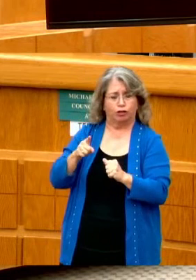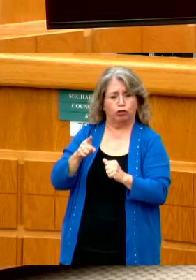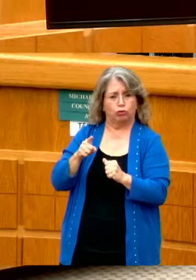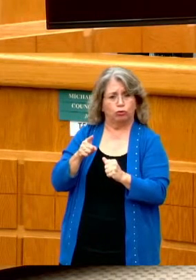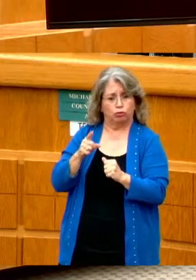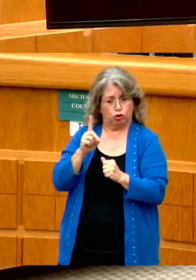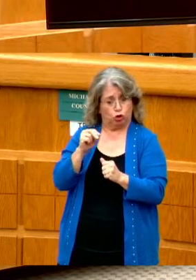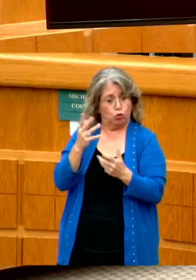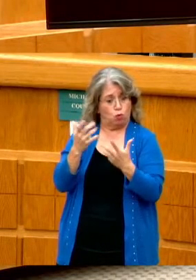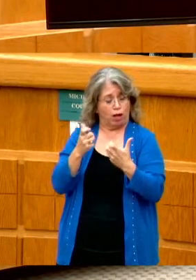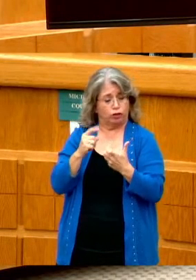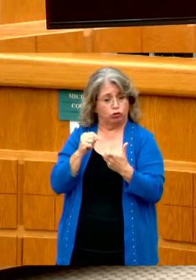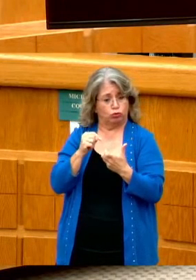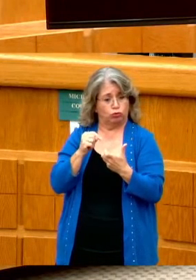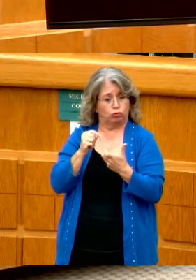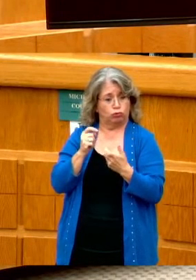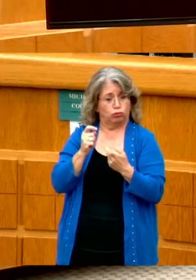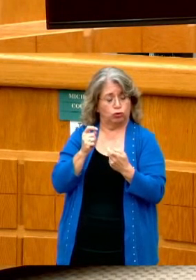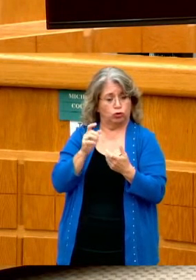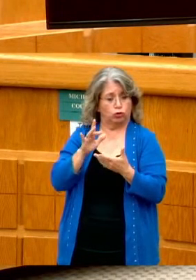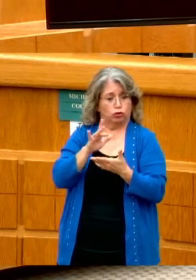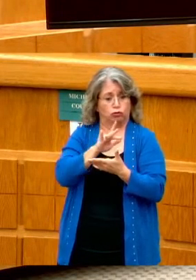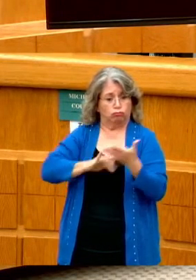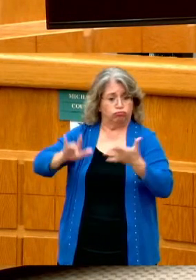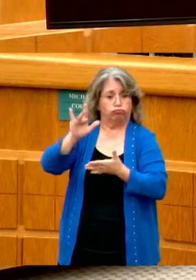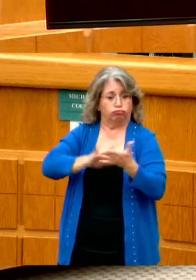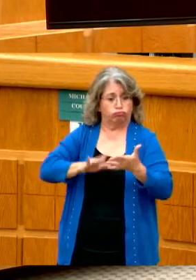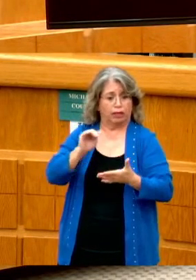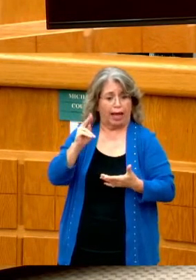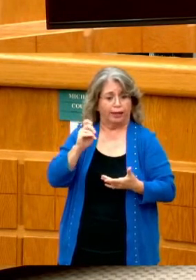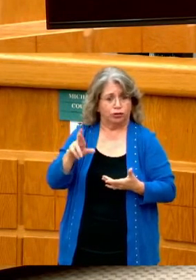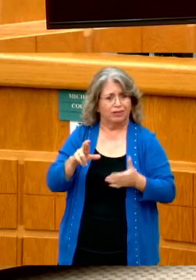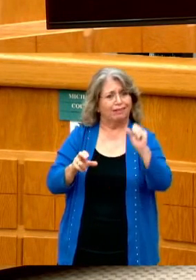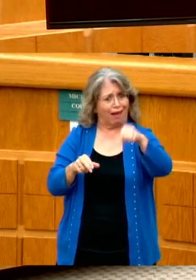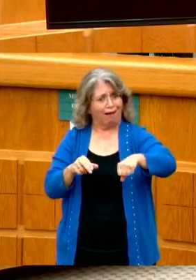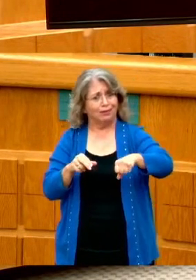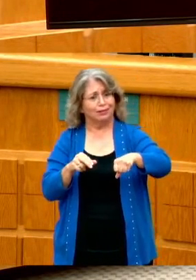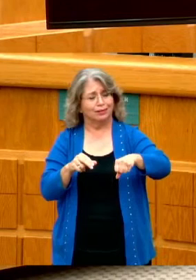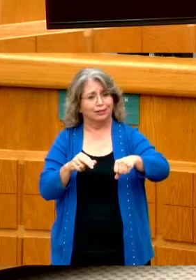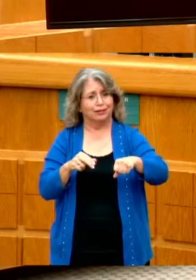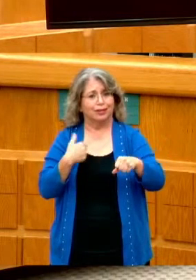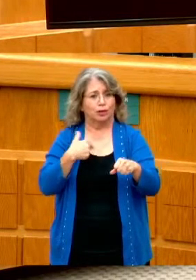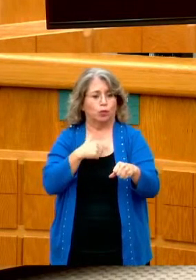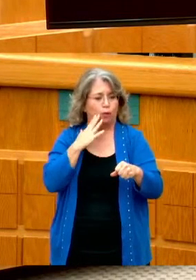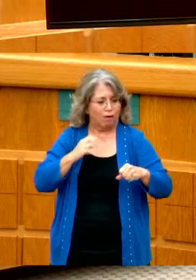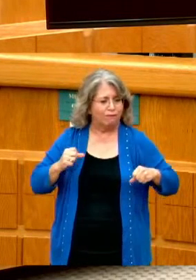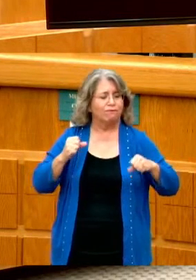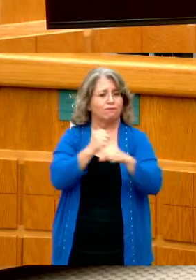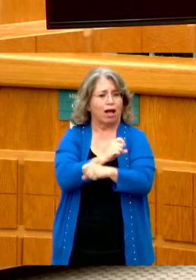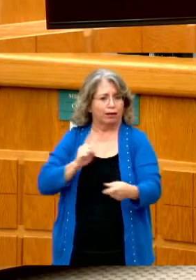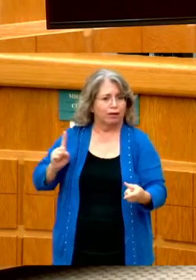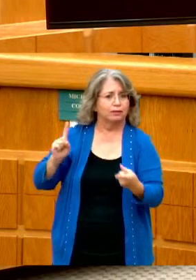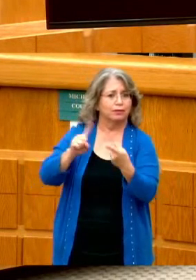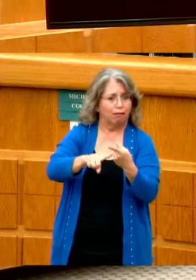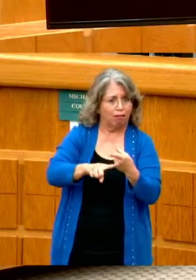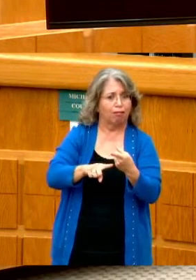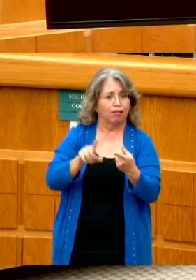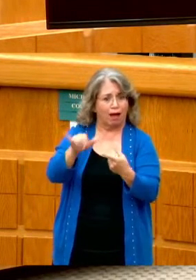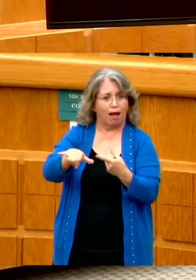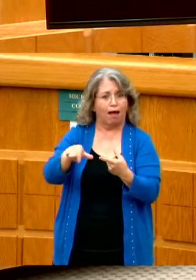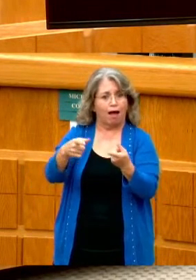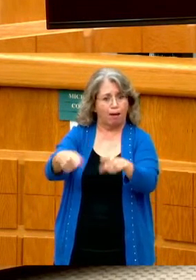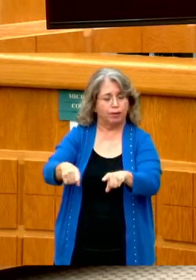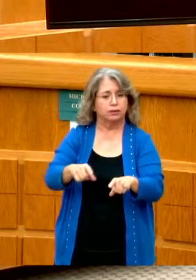yes, we do. But we're going to take better treatments all day long until we get that cure. And that's the same application here. So